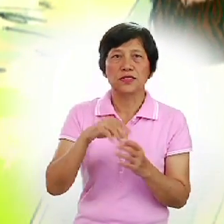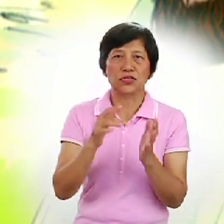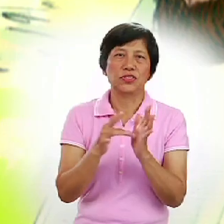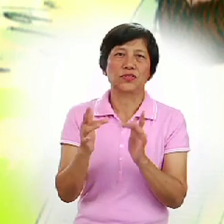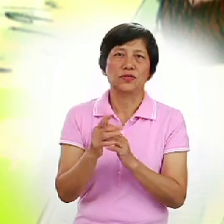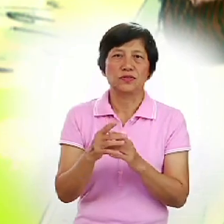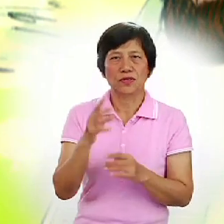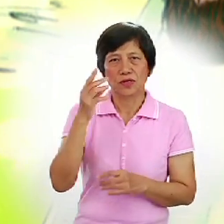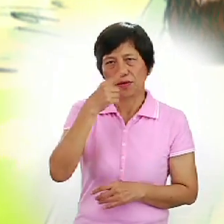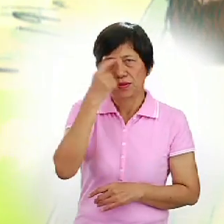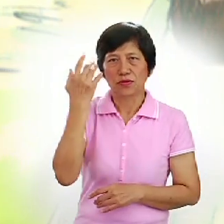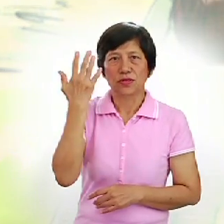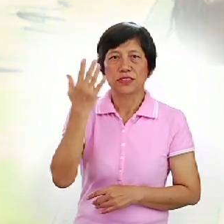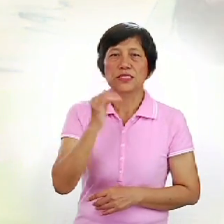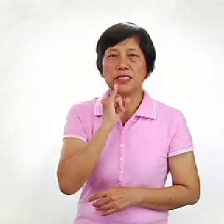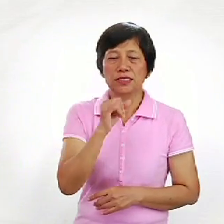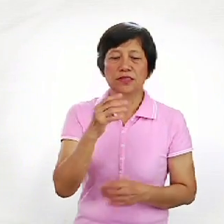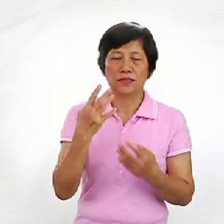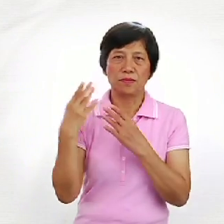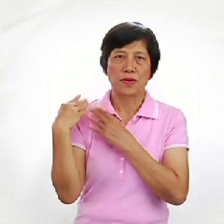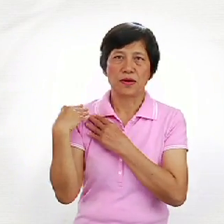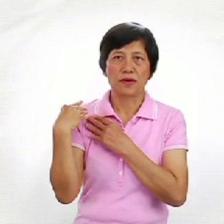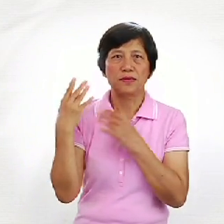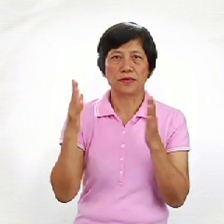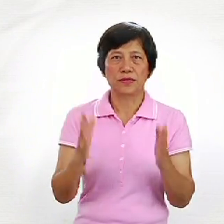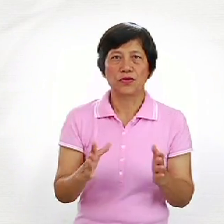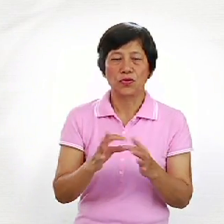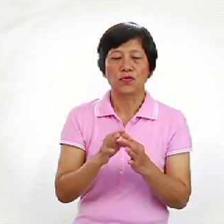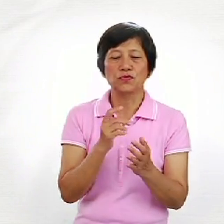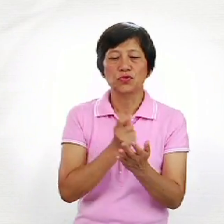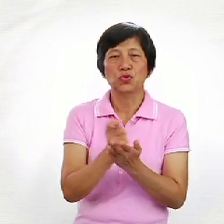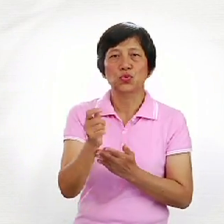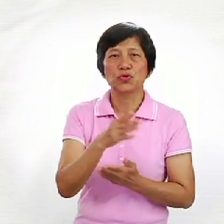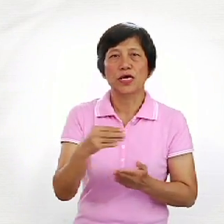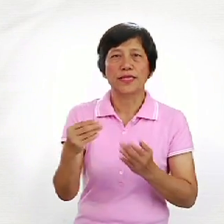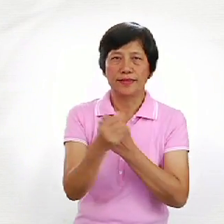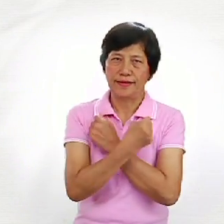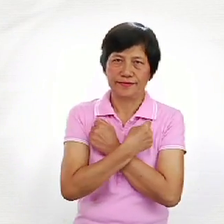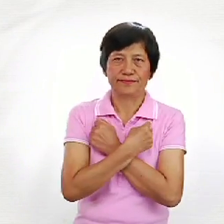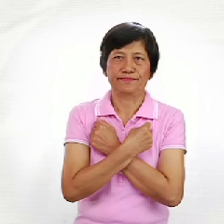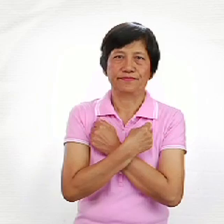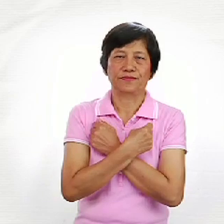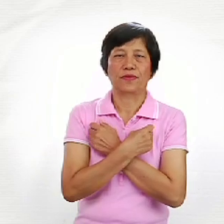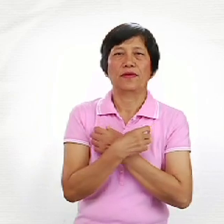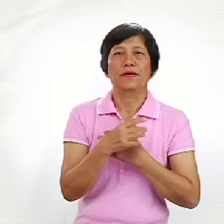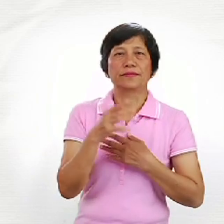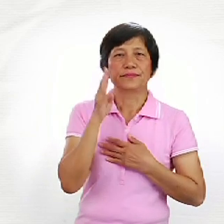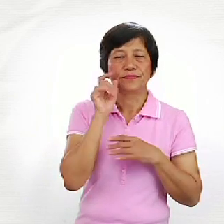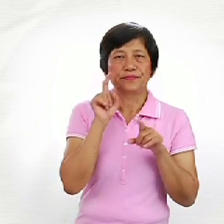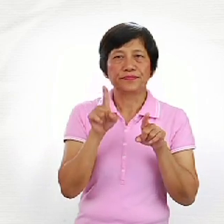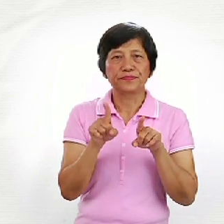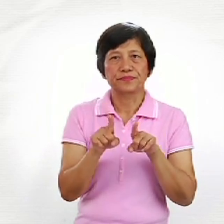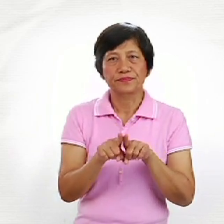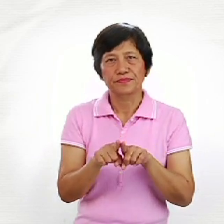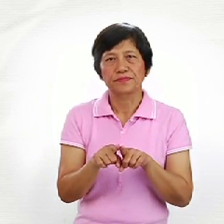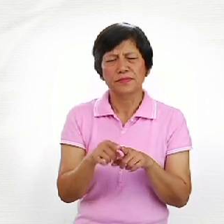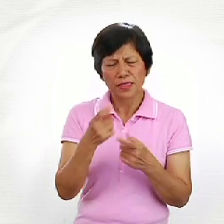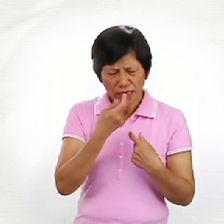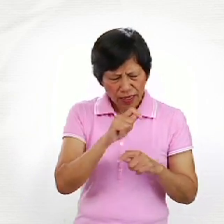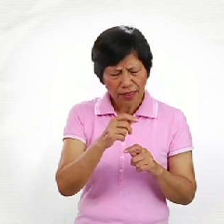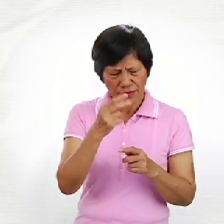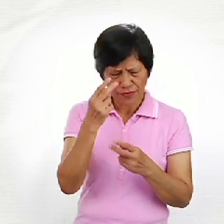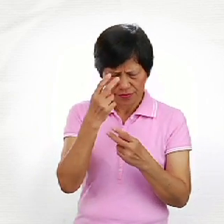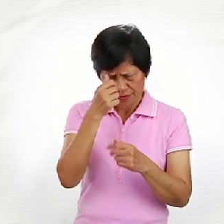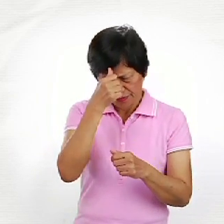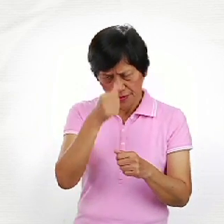truth and love. My dear brothers and sisters, try to recall the times